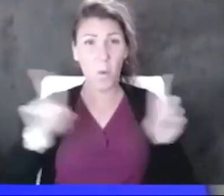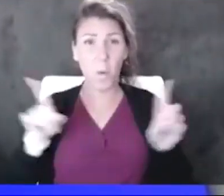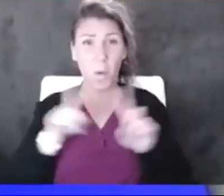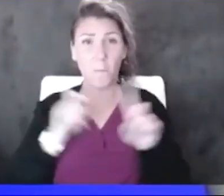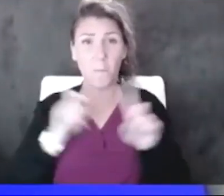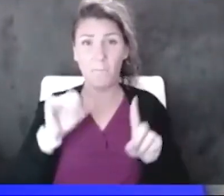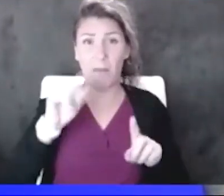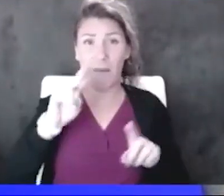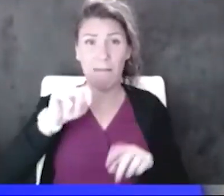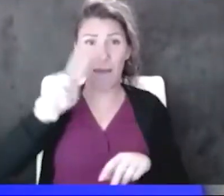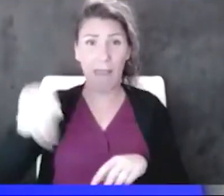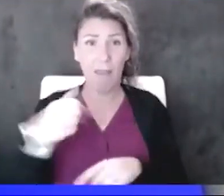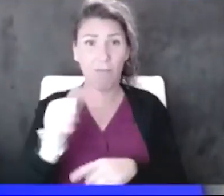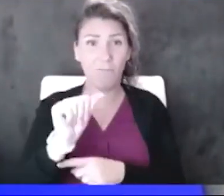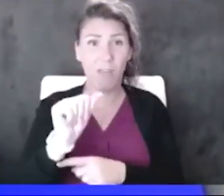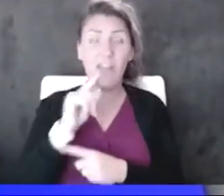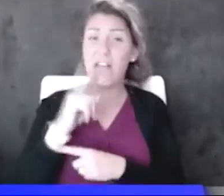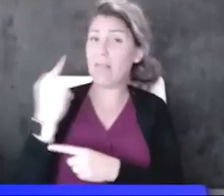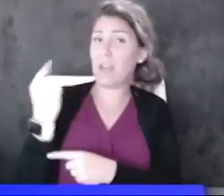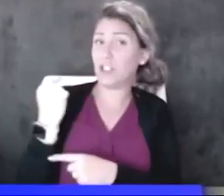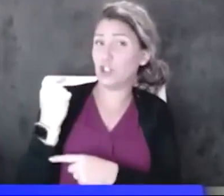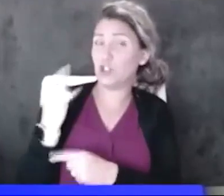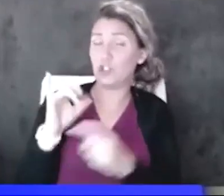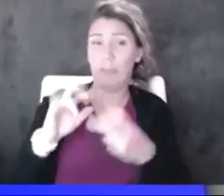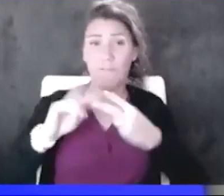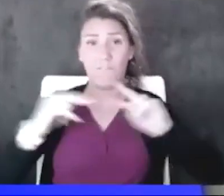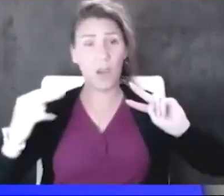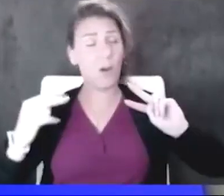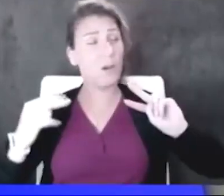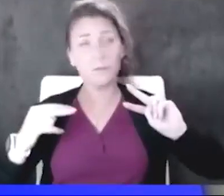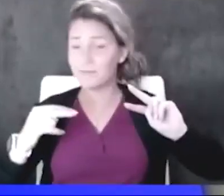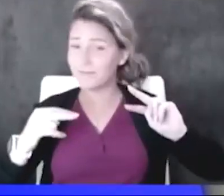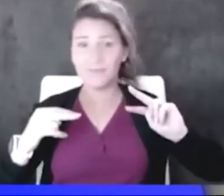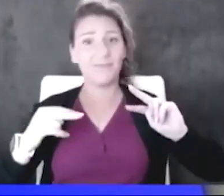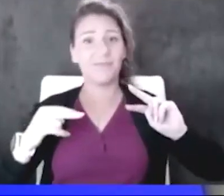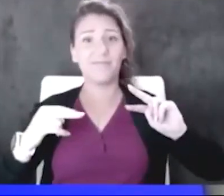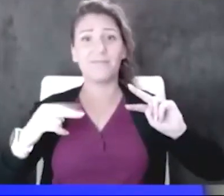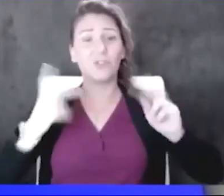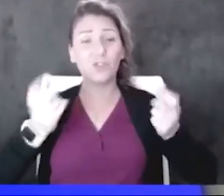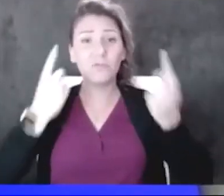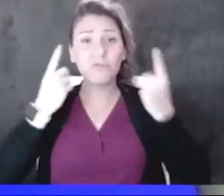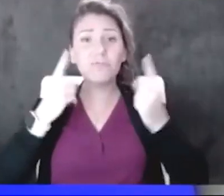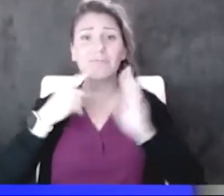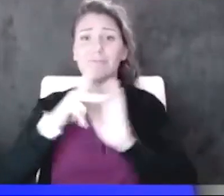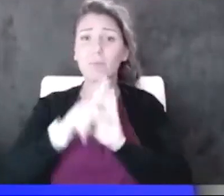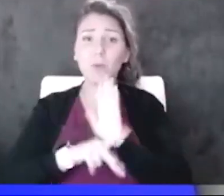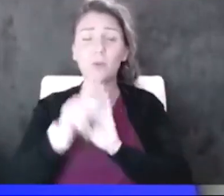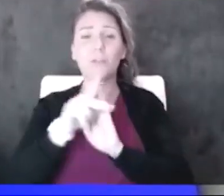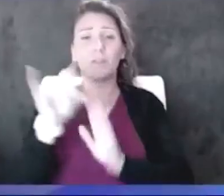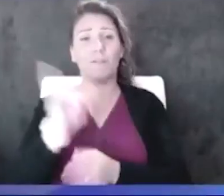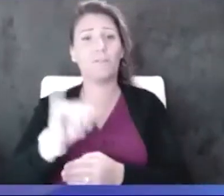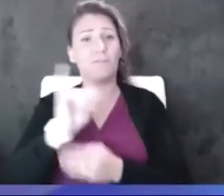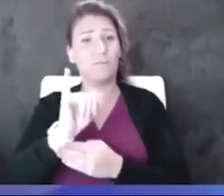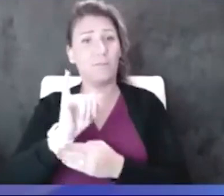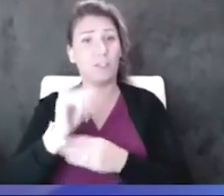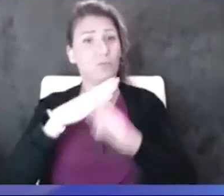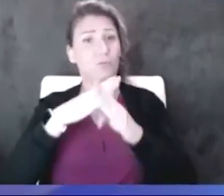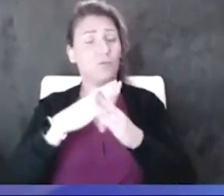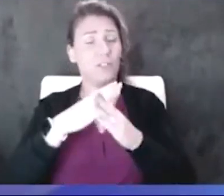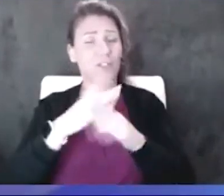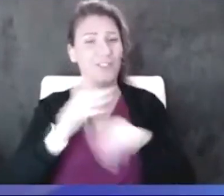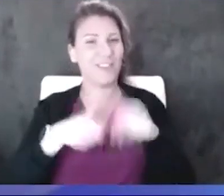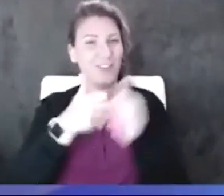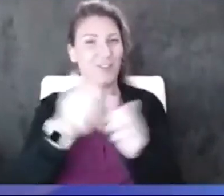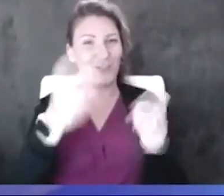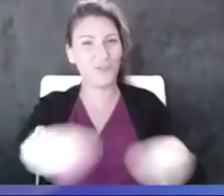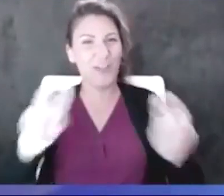year. So I would just take the principles of infection prevention with you wherever you go. They travel with you wherever they go, and